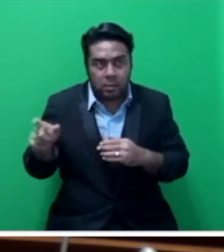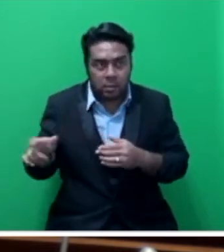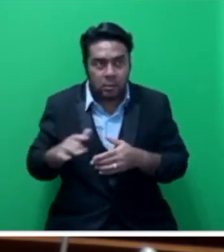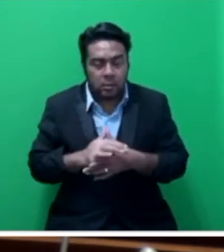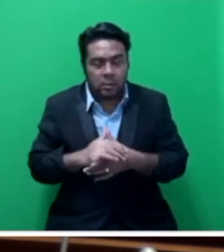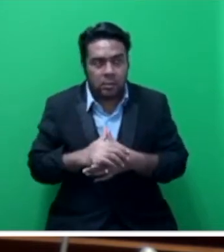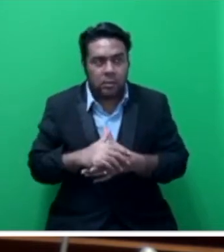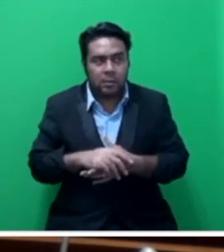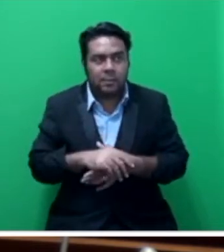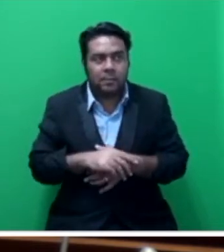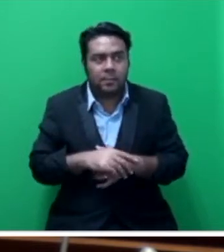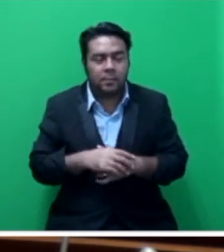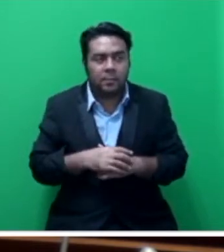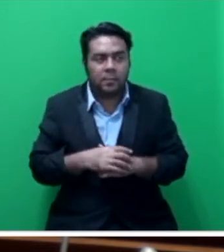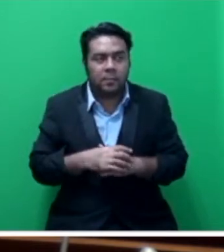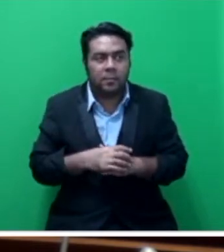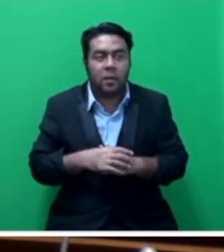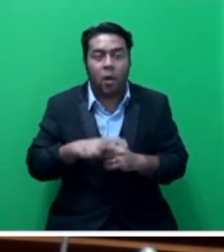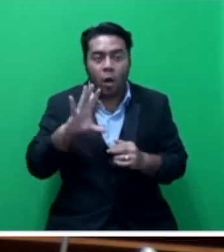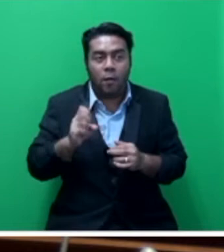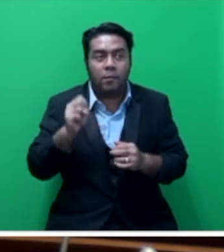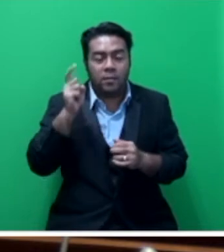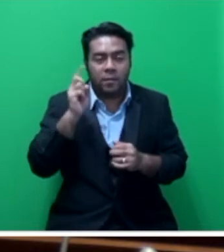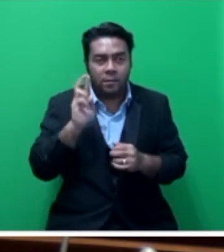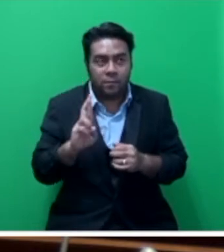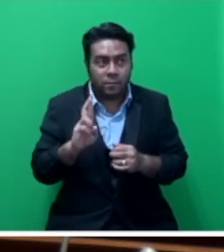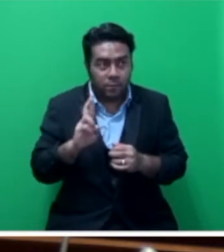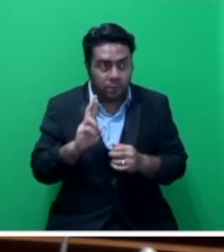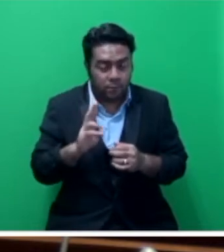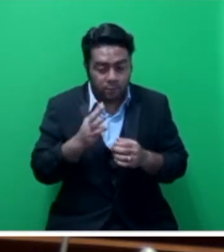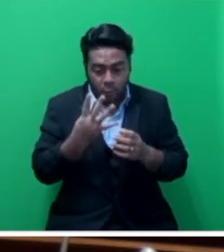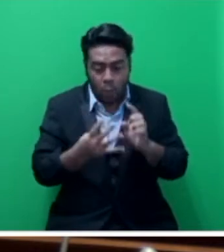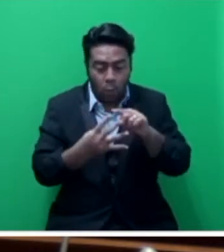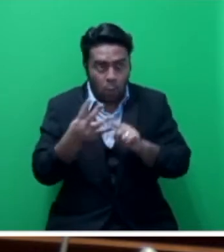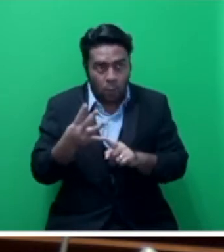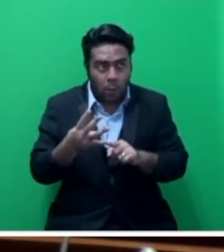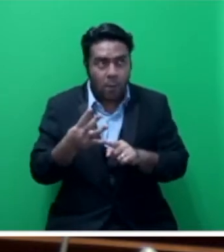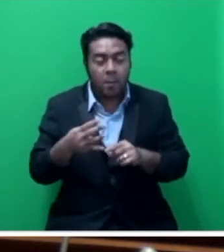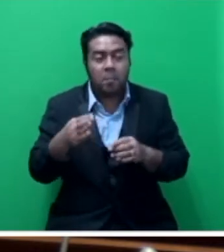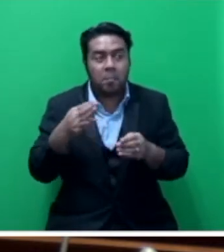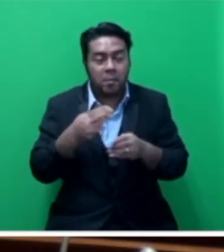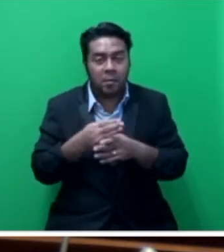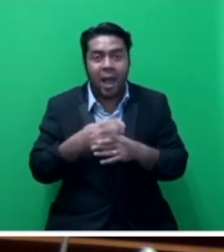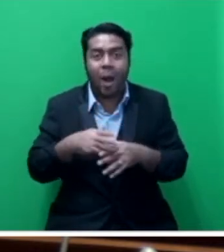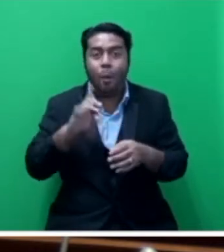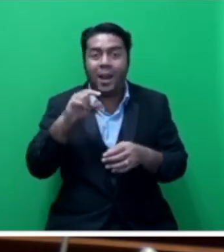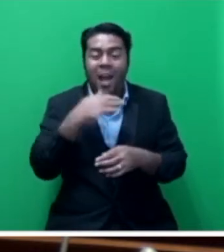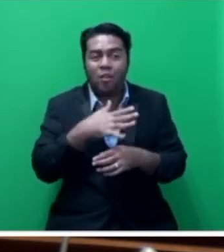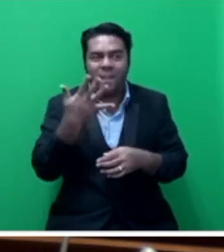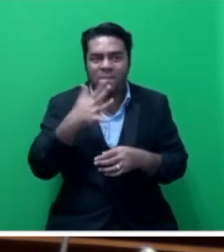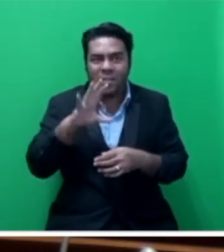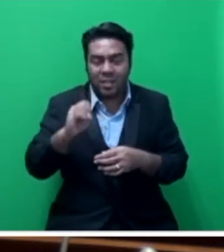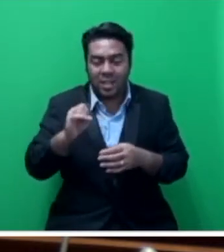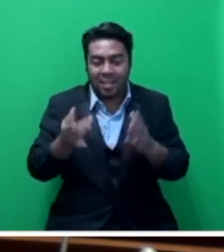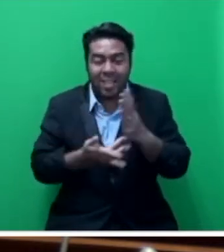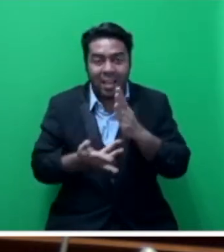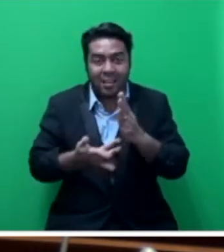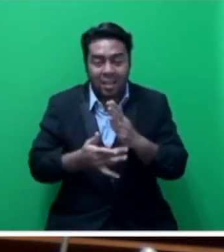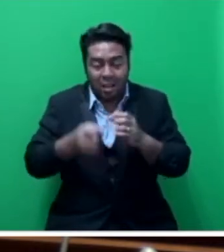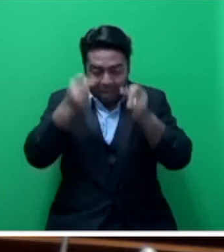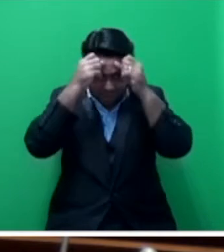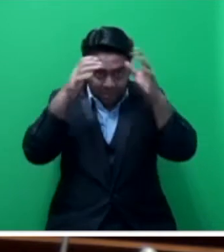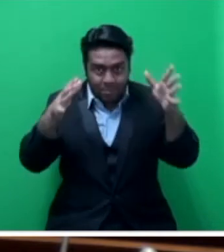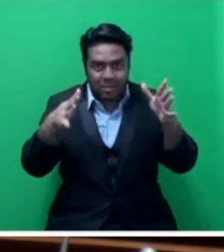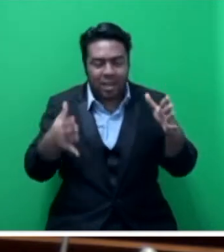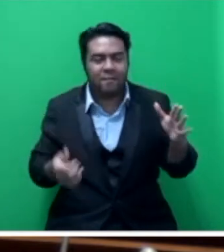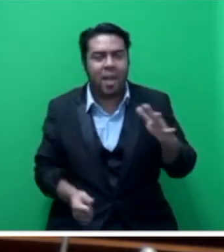value heading. Of these 400, approximately 150 technical experts have entered Fiji to